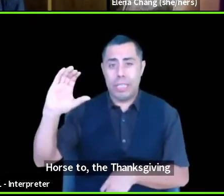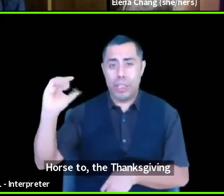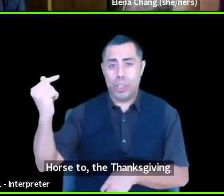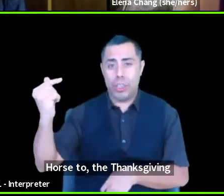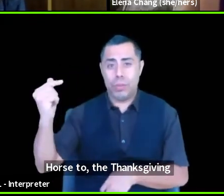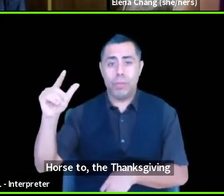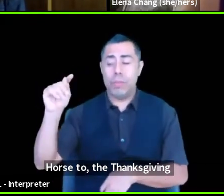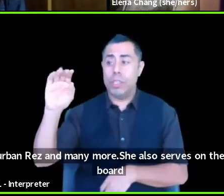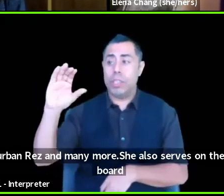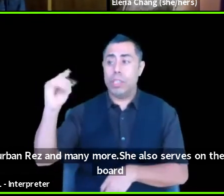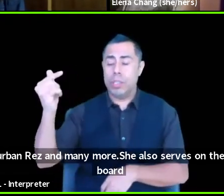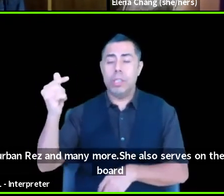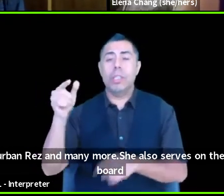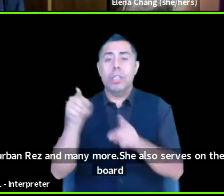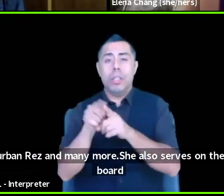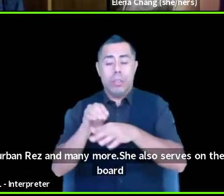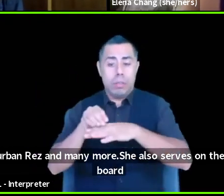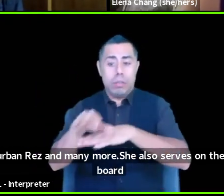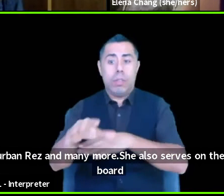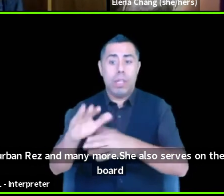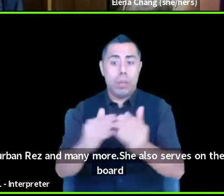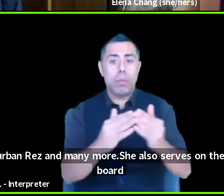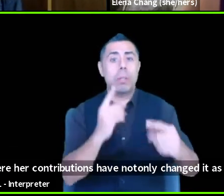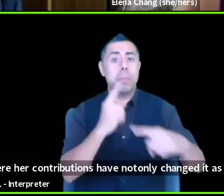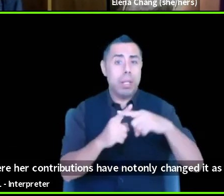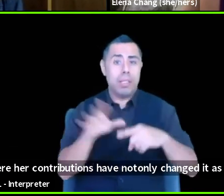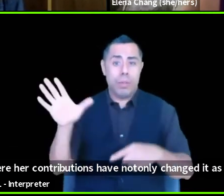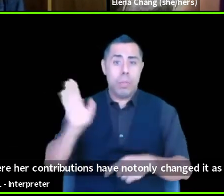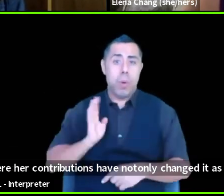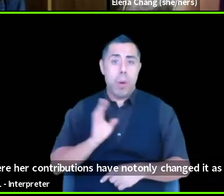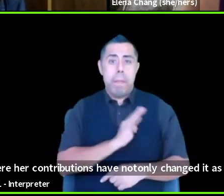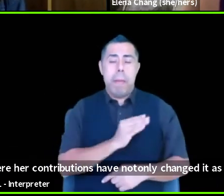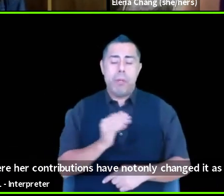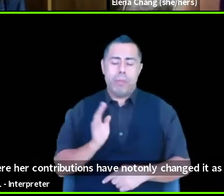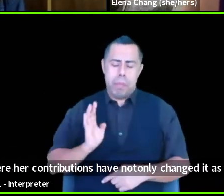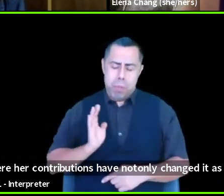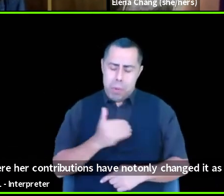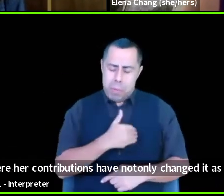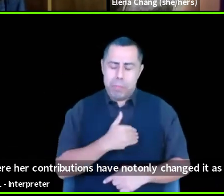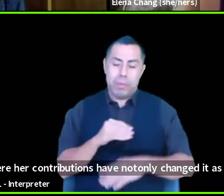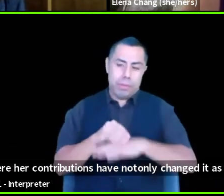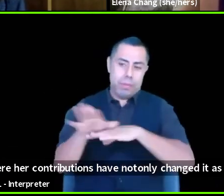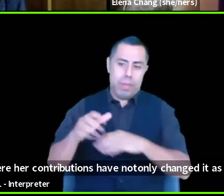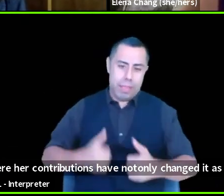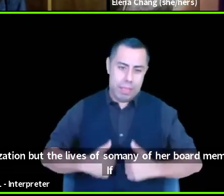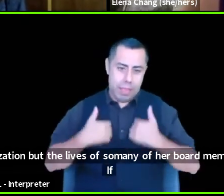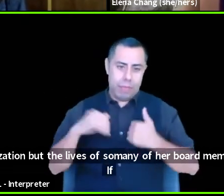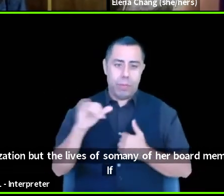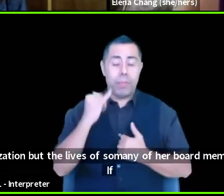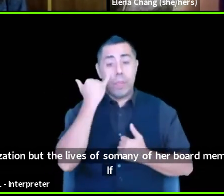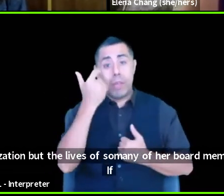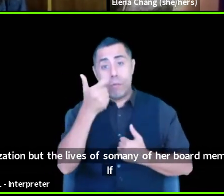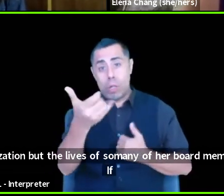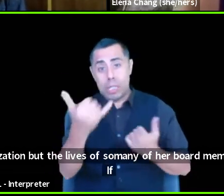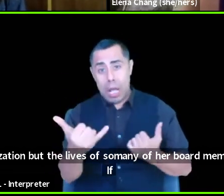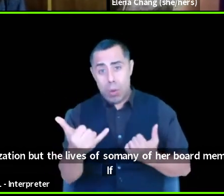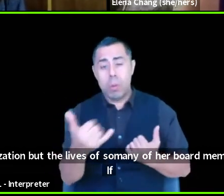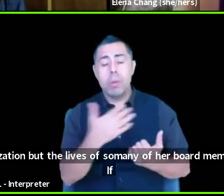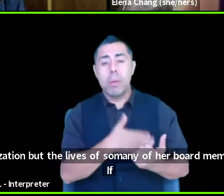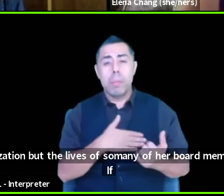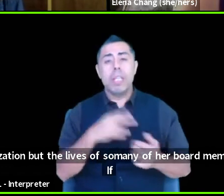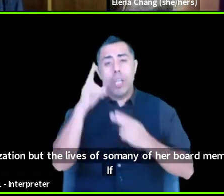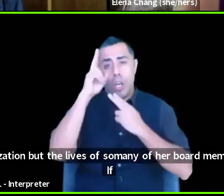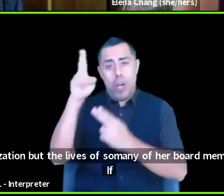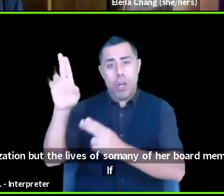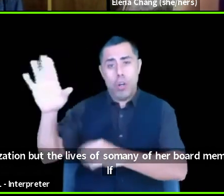board members. If you're watching right now, I encourage you to honor her work as a TCG board member and beyond